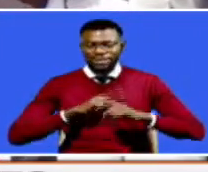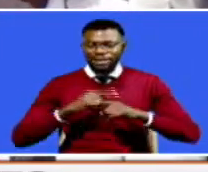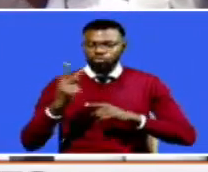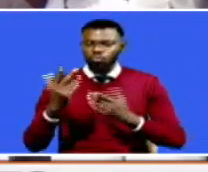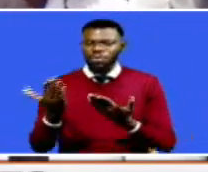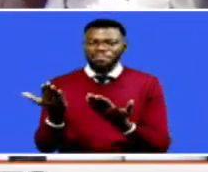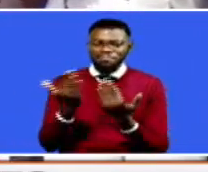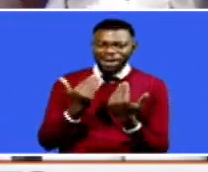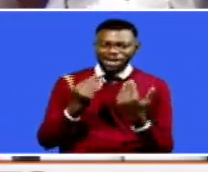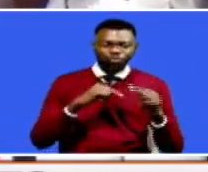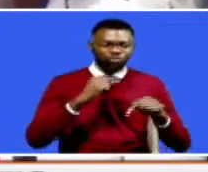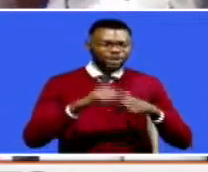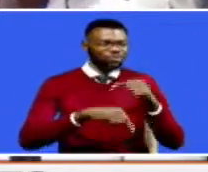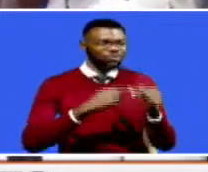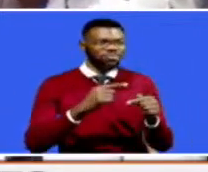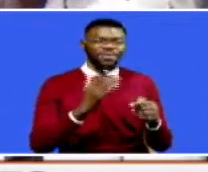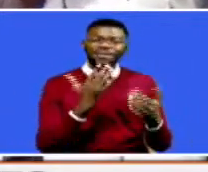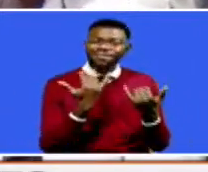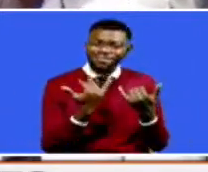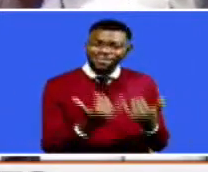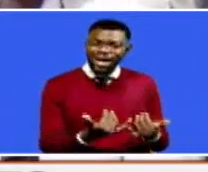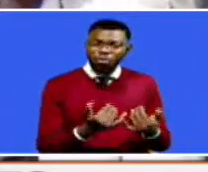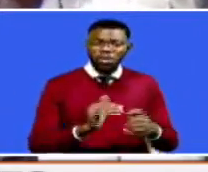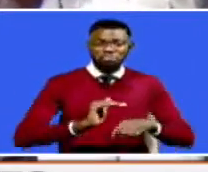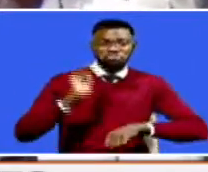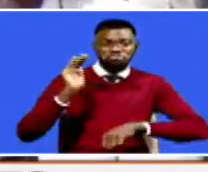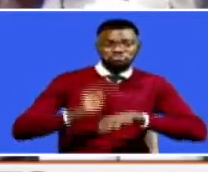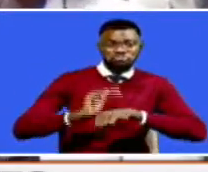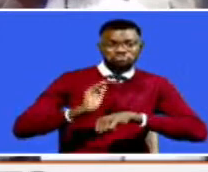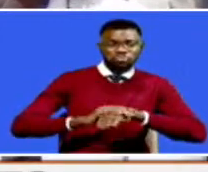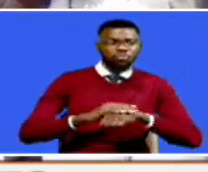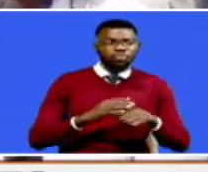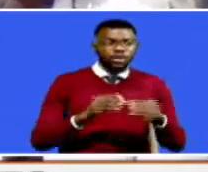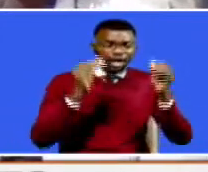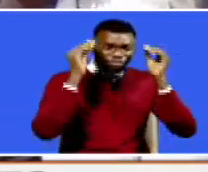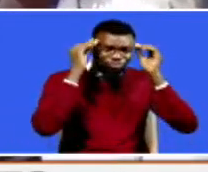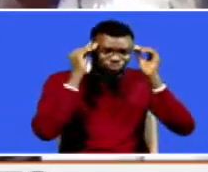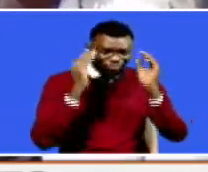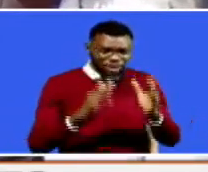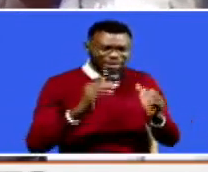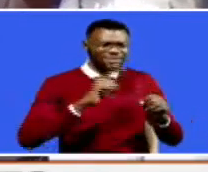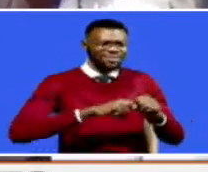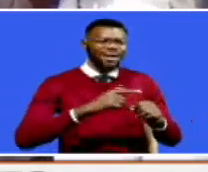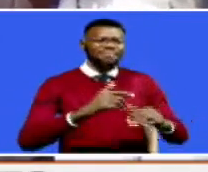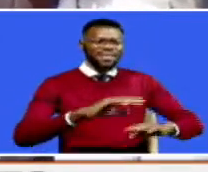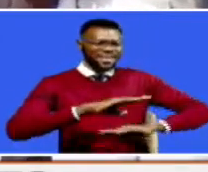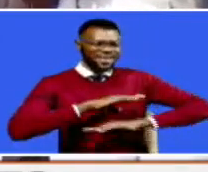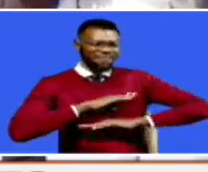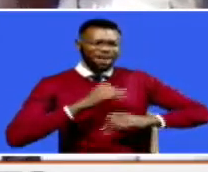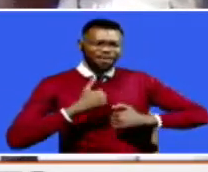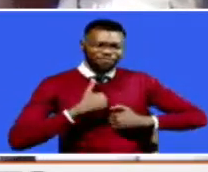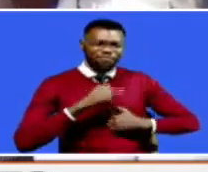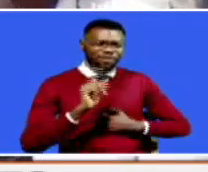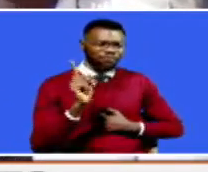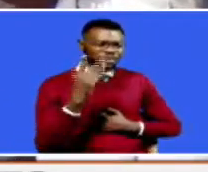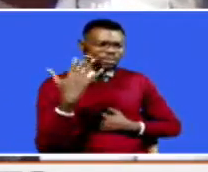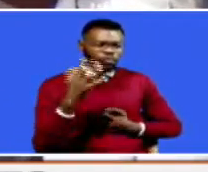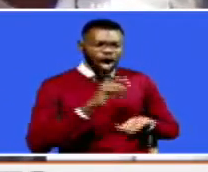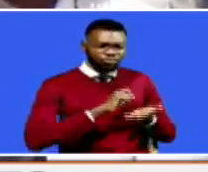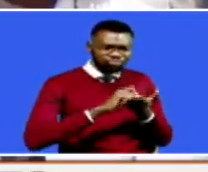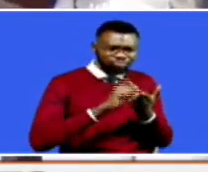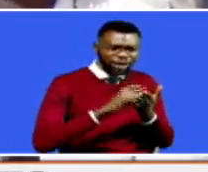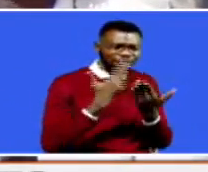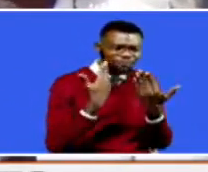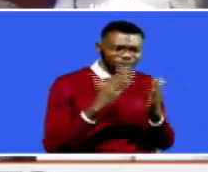afternoon. So it's a big advantage also to our candidates that they have enough time to finish the first session, take